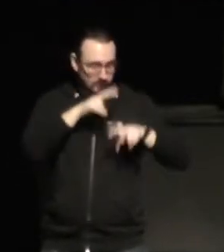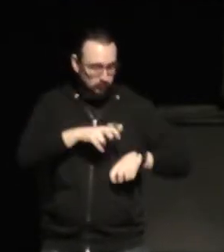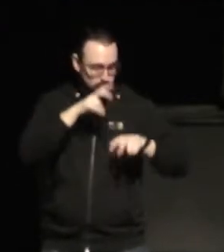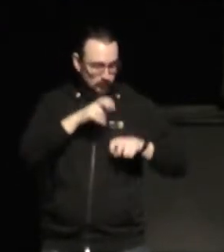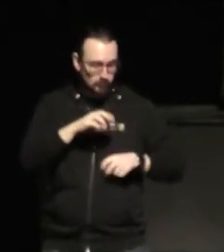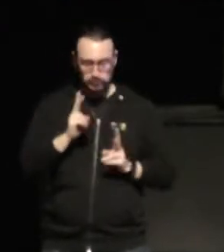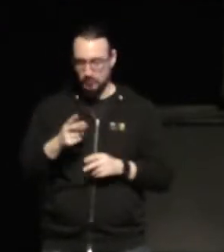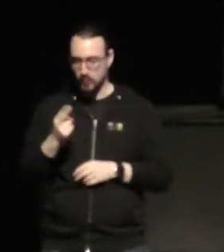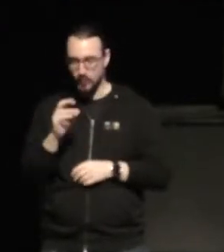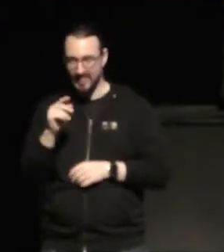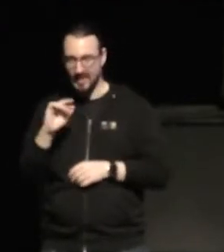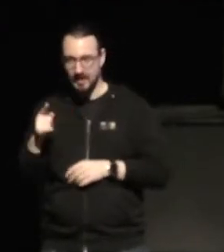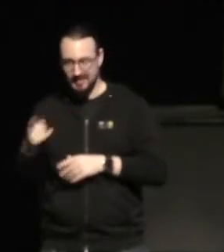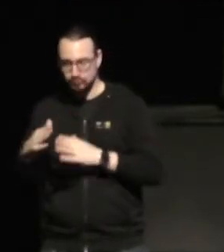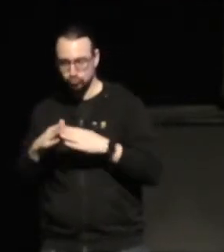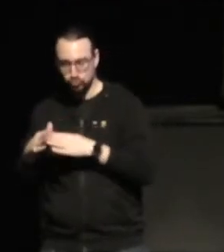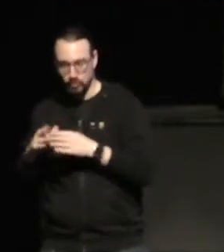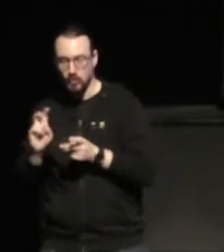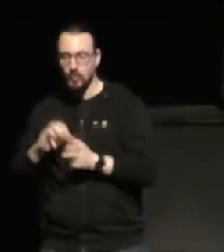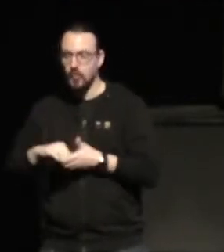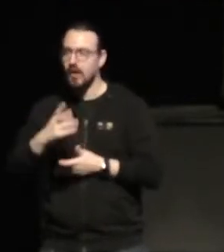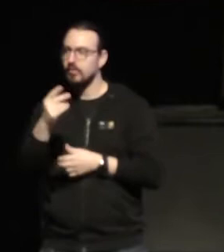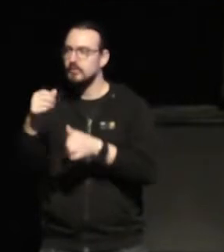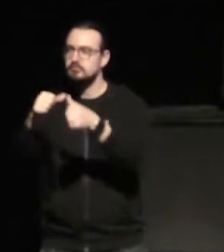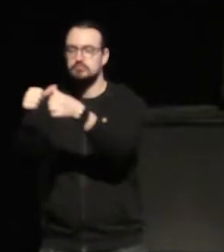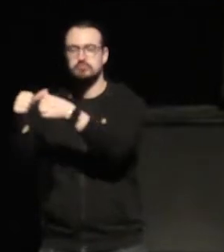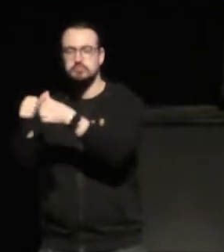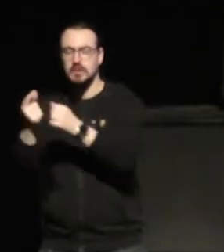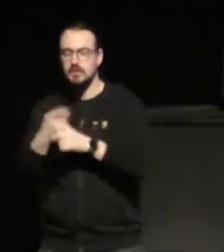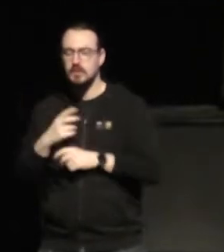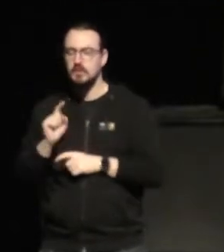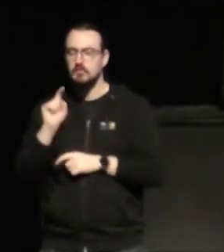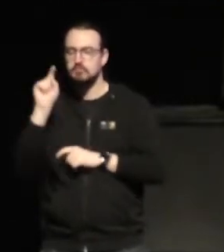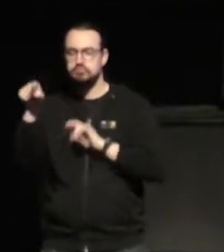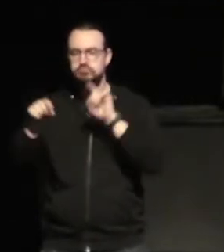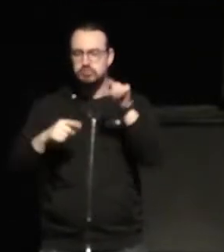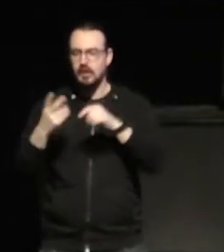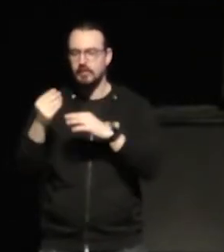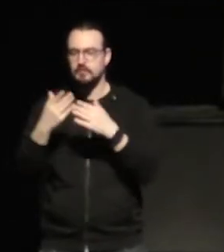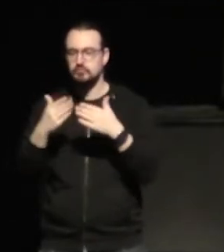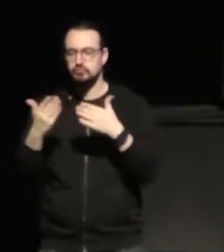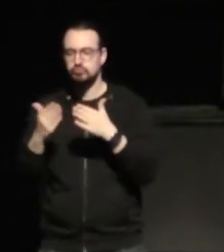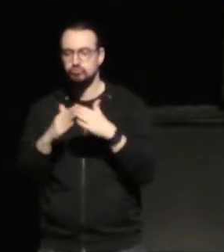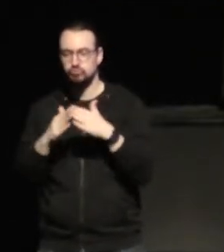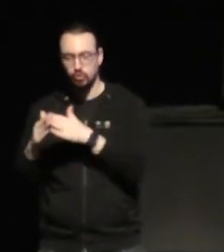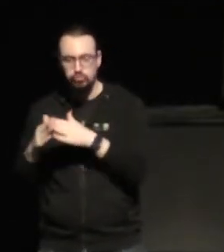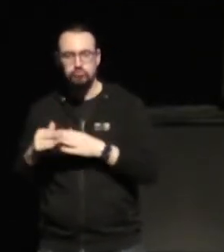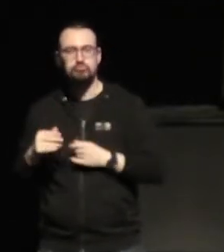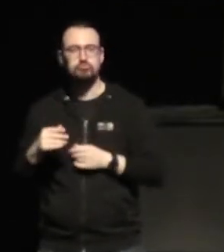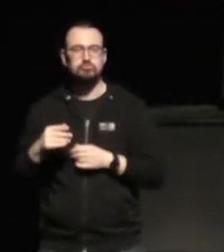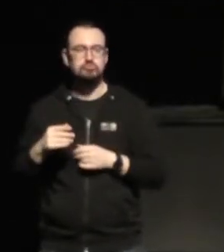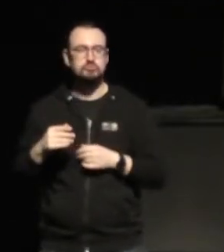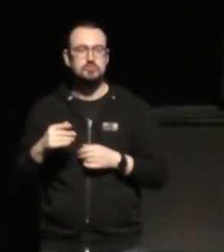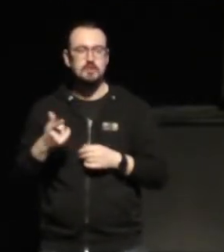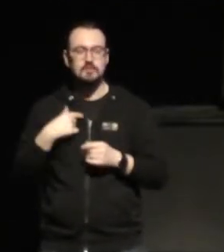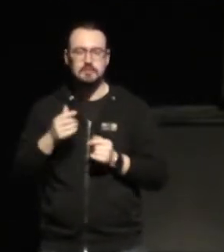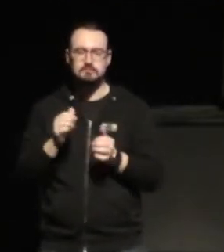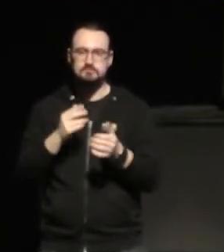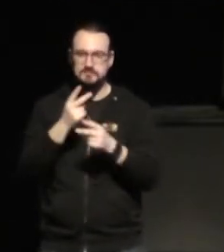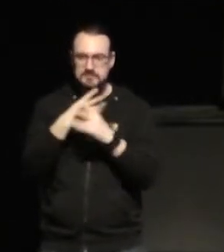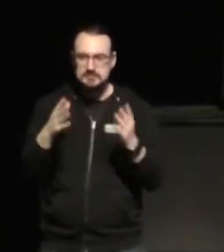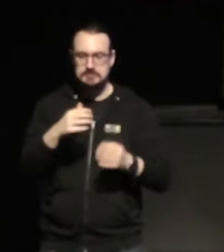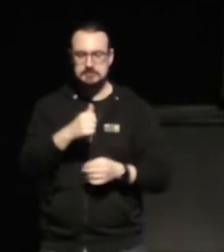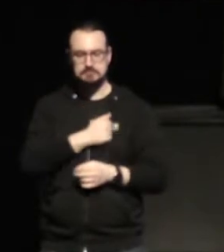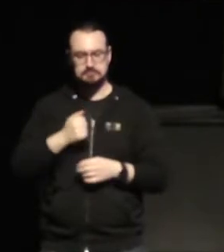as UNAC and the other civil society organizations, and we went to Noruega, and we presented the parliament